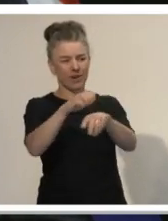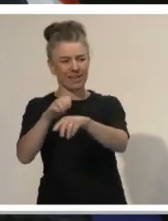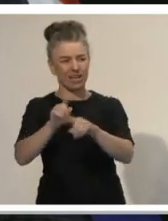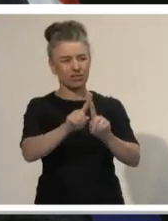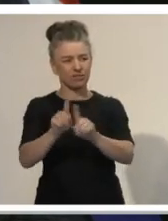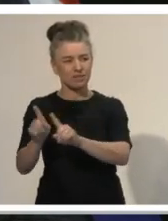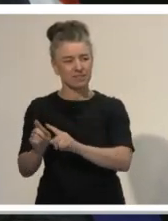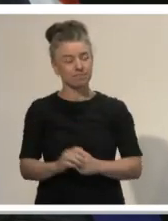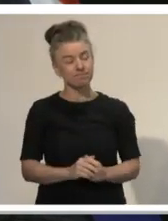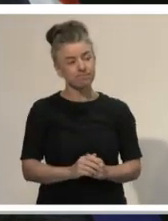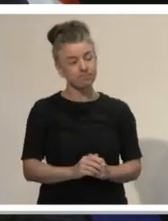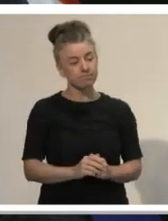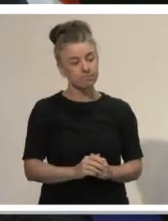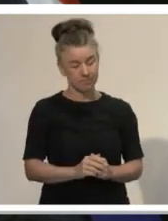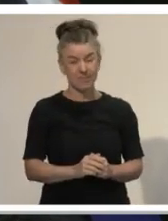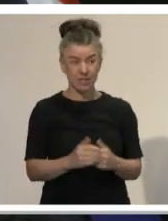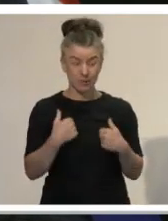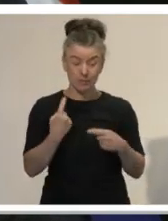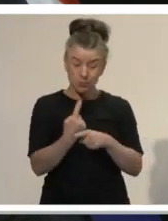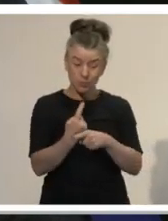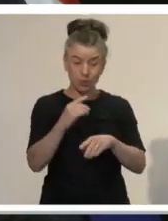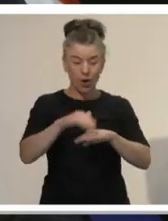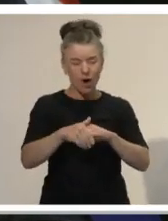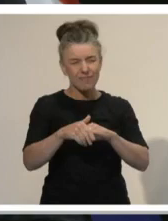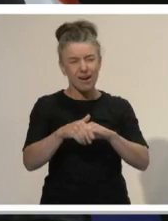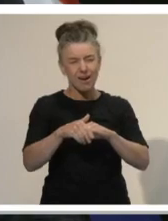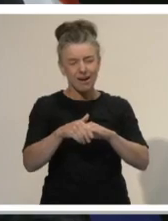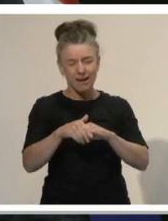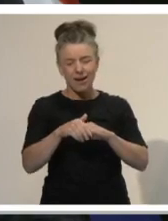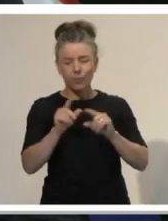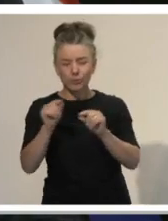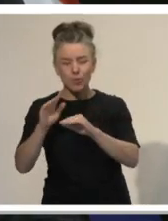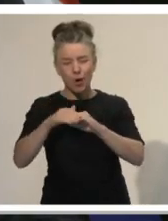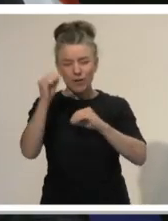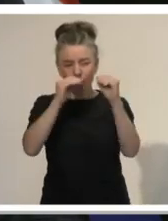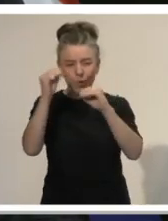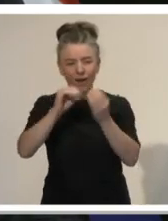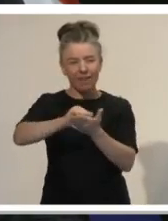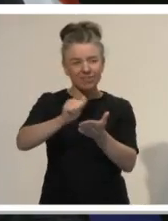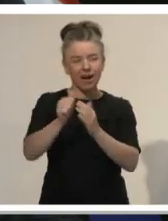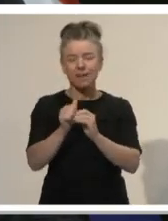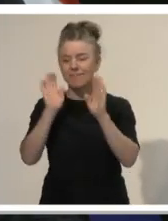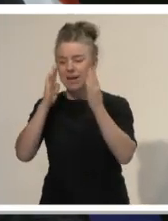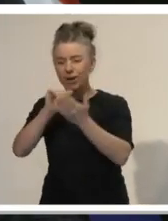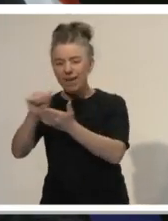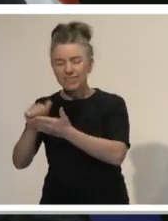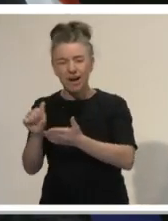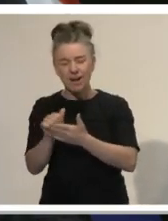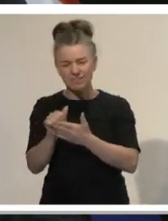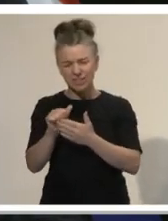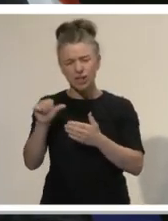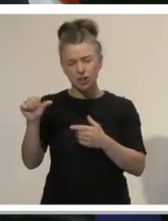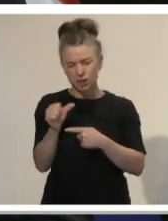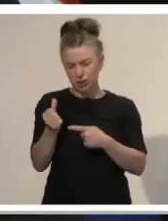those conversations are being had about the second tranche of work, and already our Treasury has been in touch with our counterparts across the Tasman to